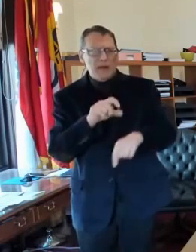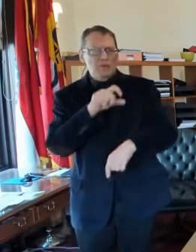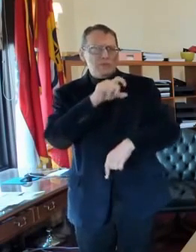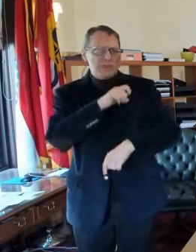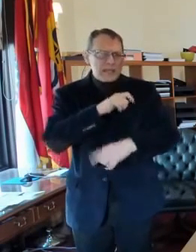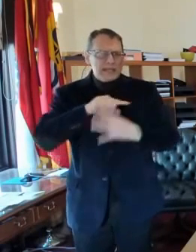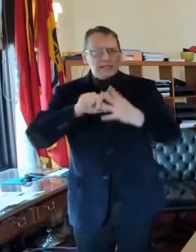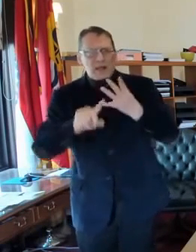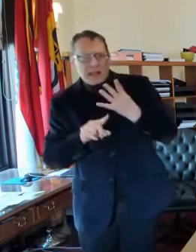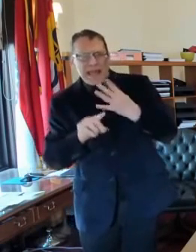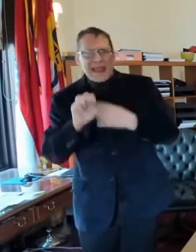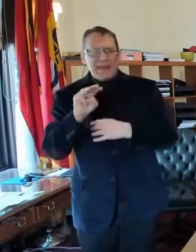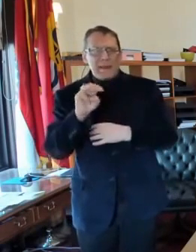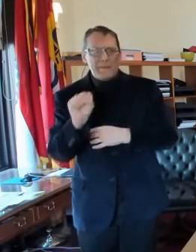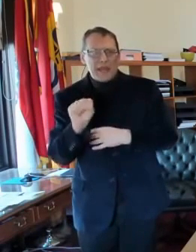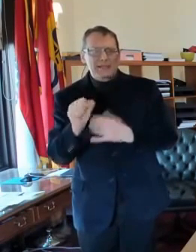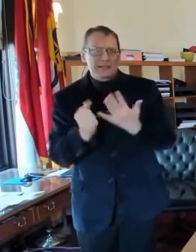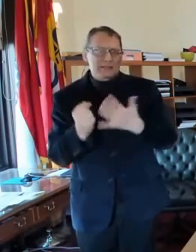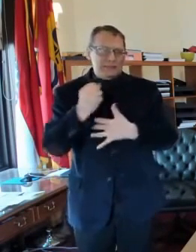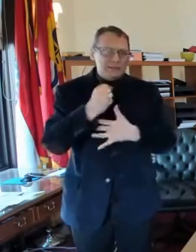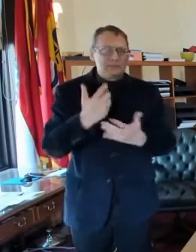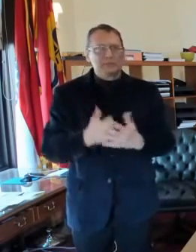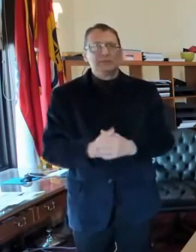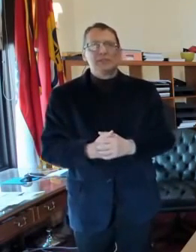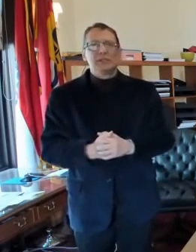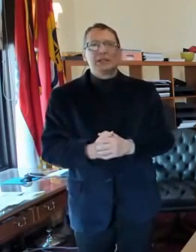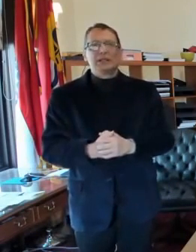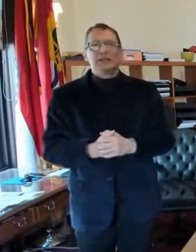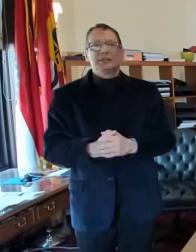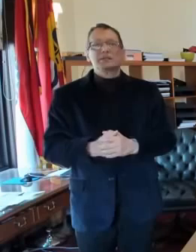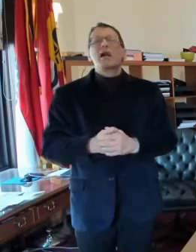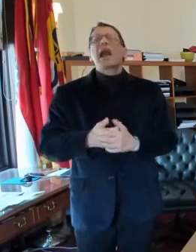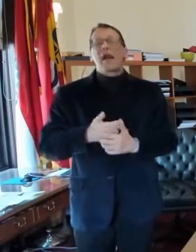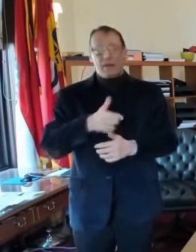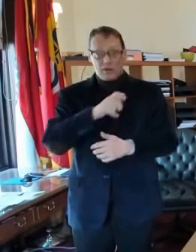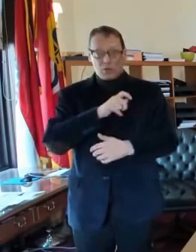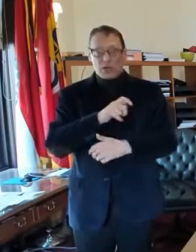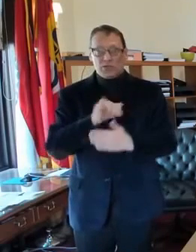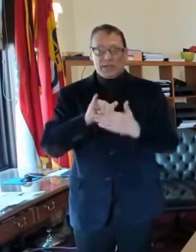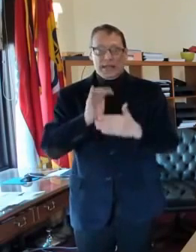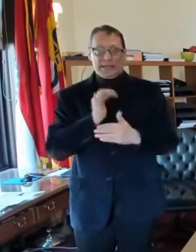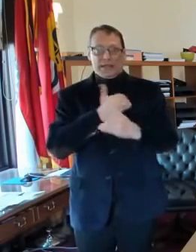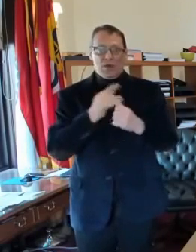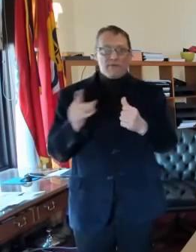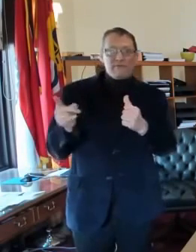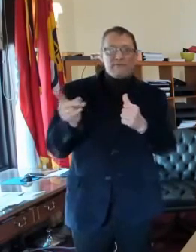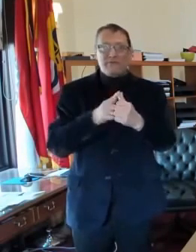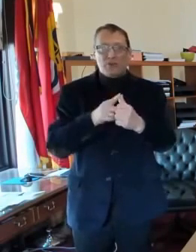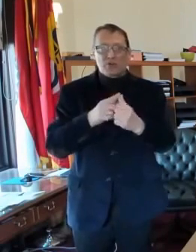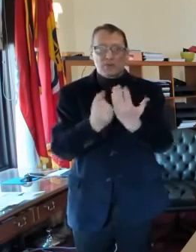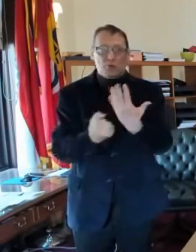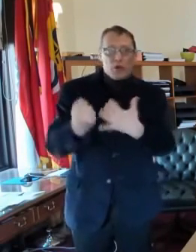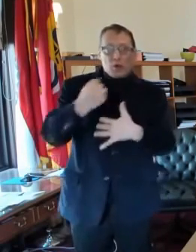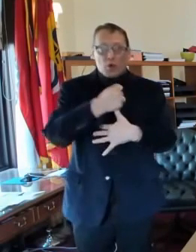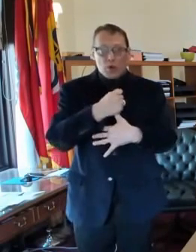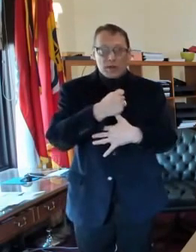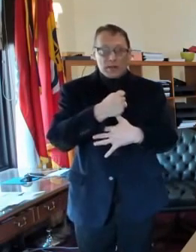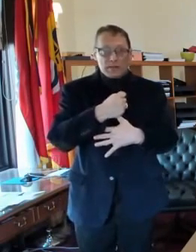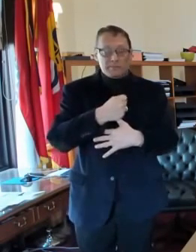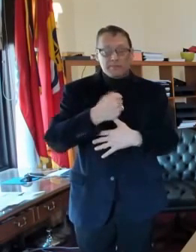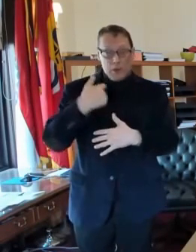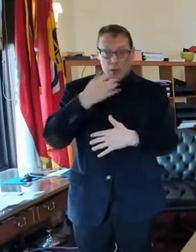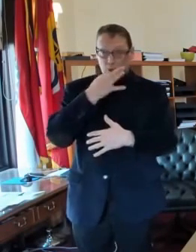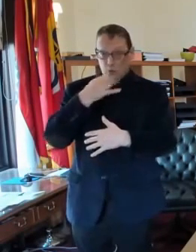vaccinated. EMS, EMT, police, fire, corrections are our first priority as soon as the city